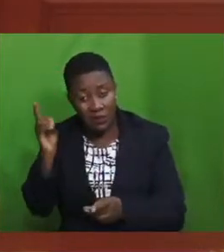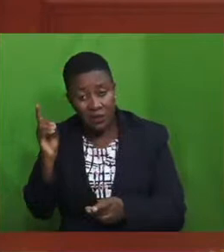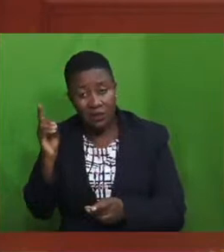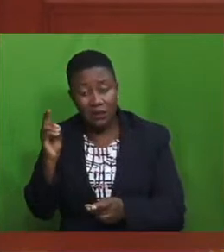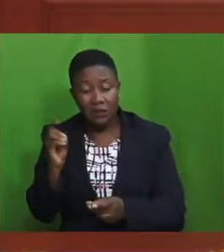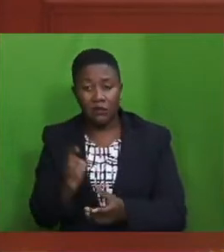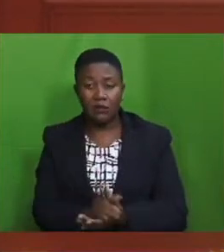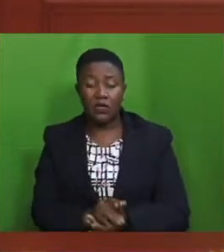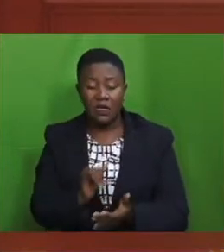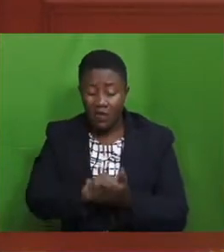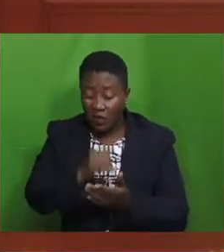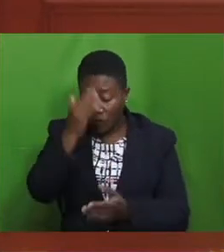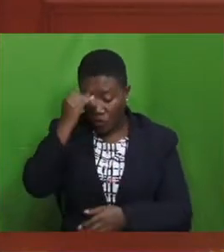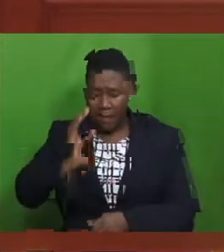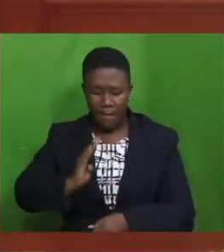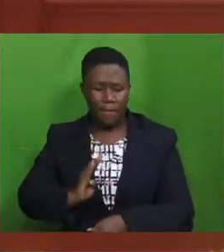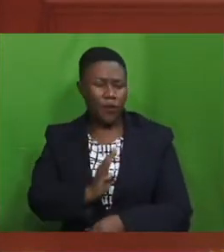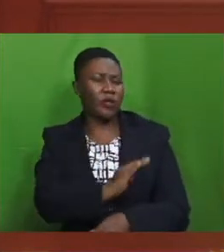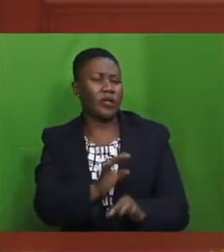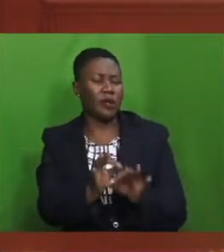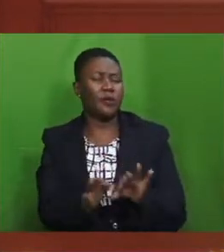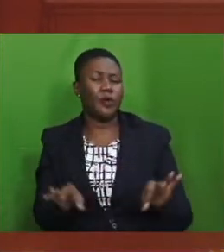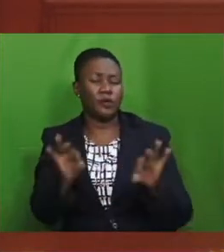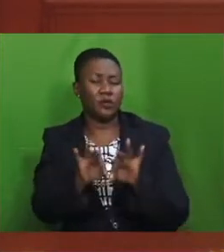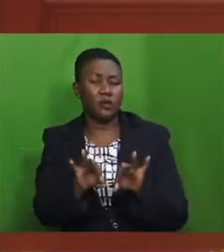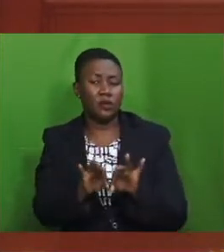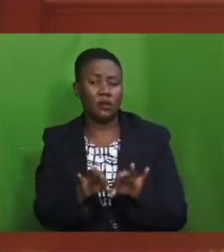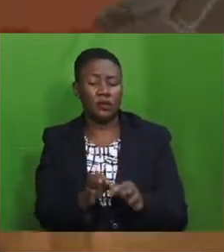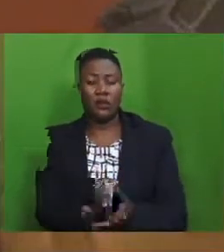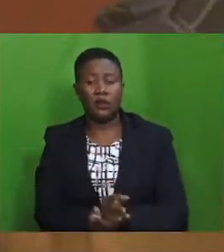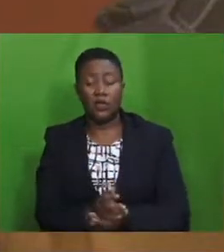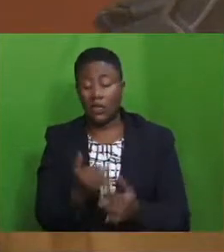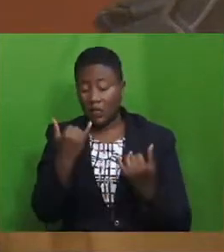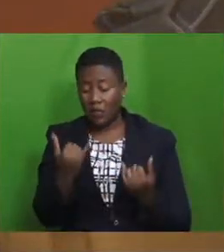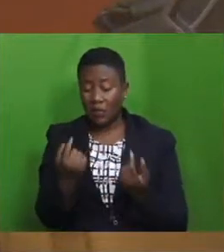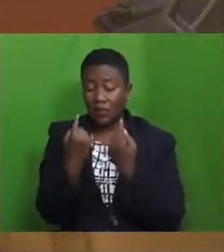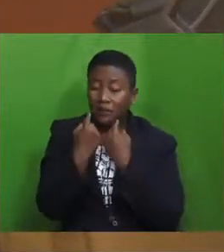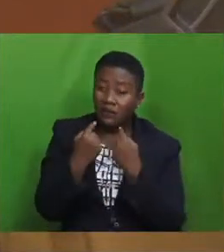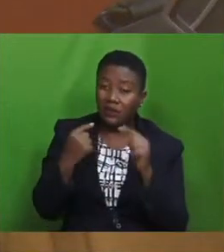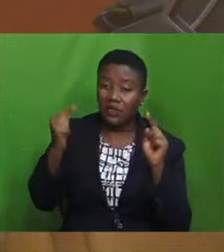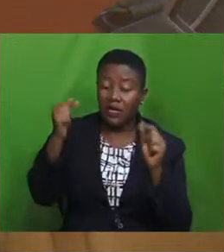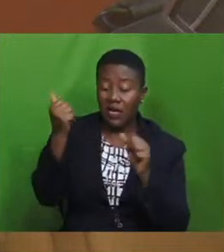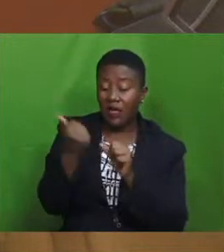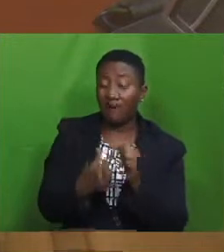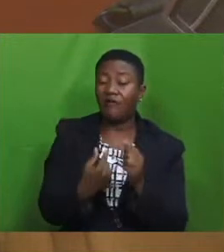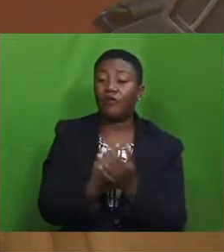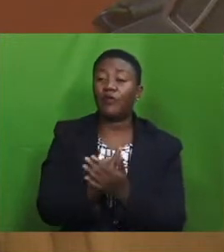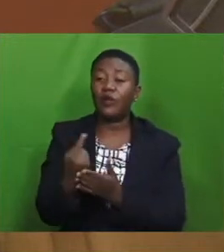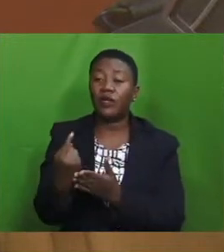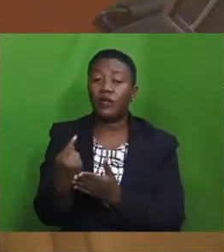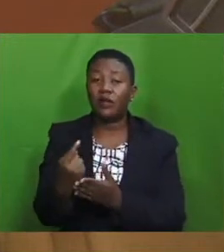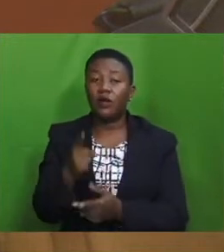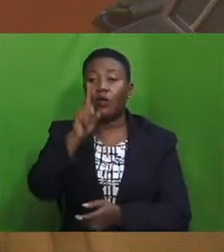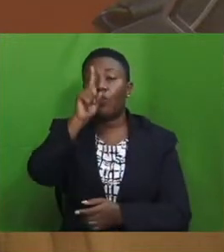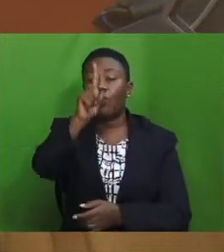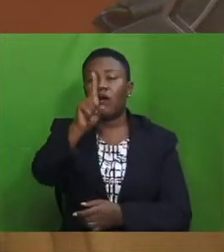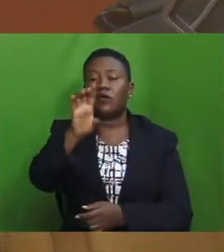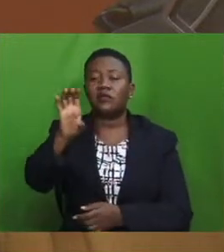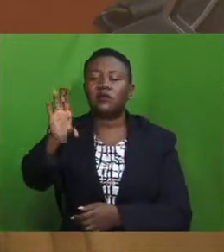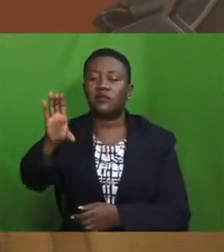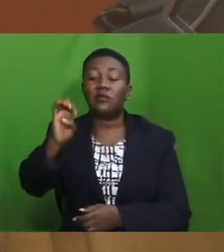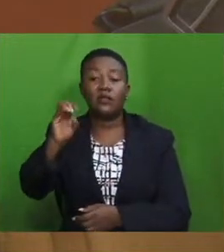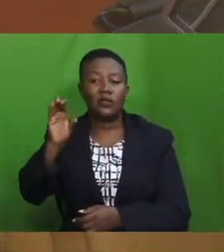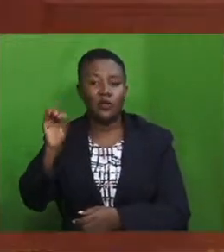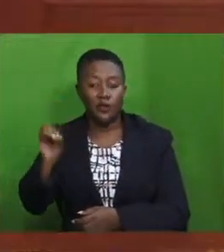helpful. So, Mr. Speaker, now he announces one CEO every week. So we are waiting for the next